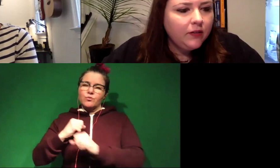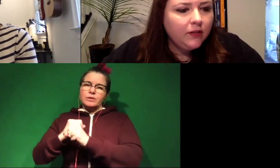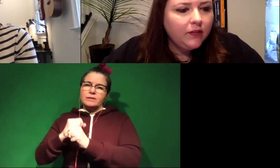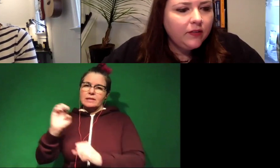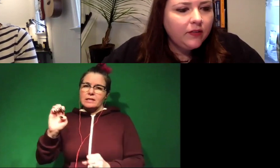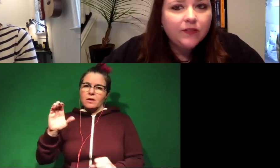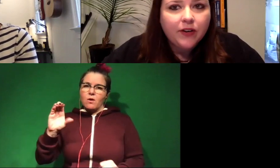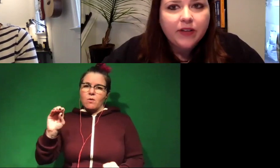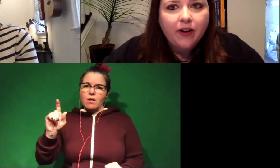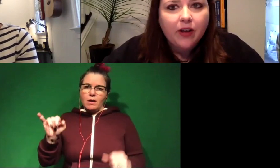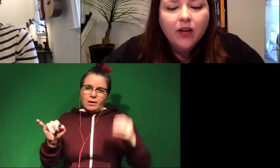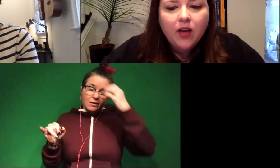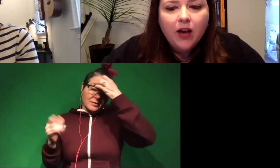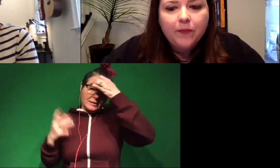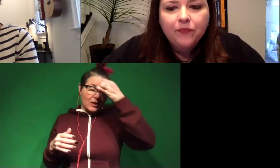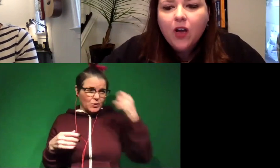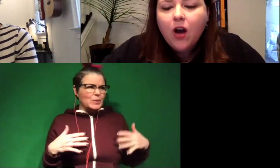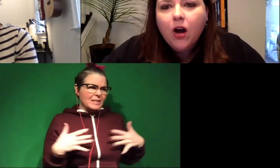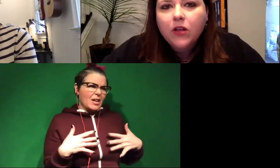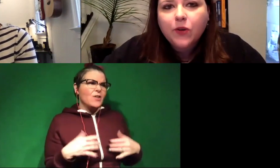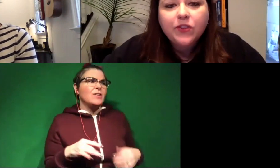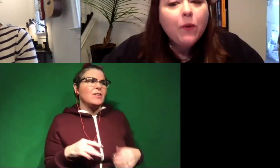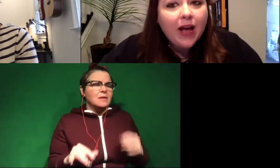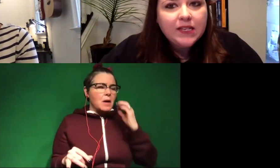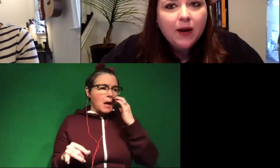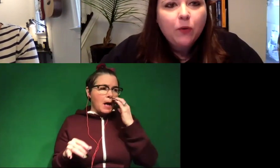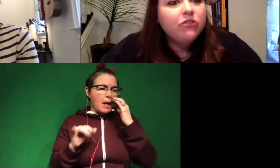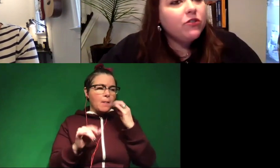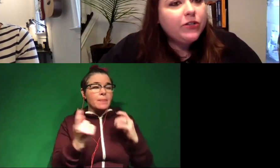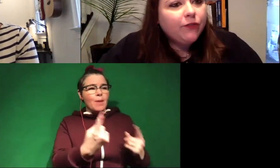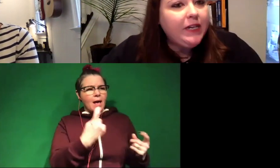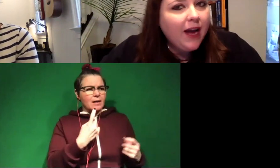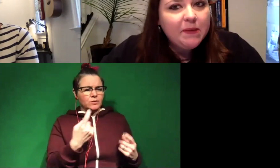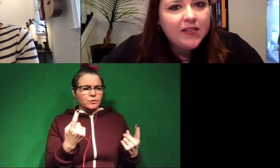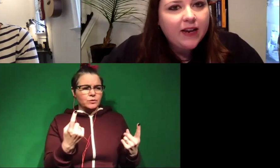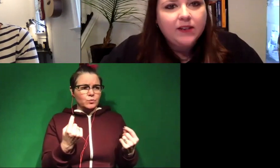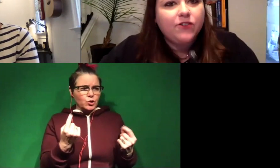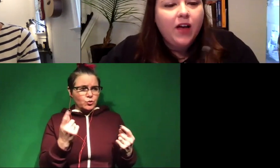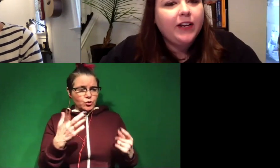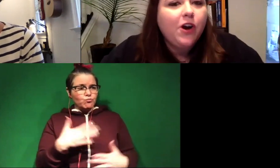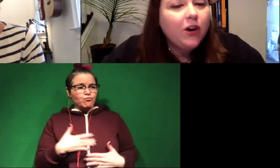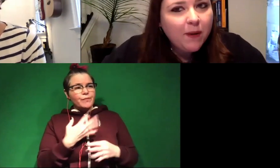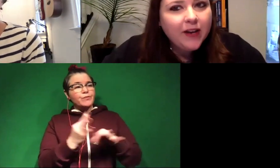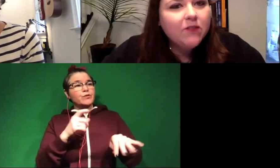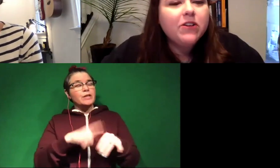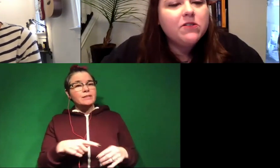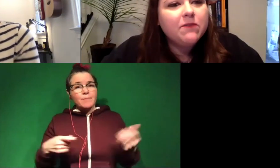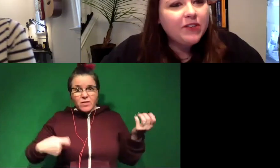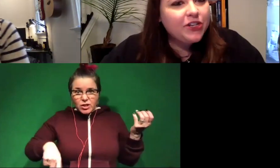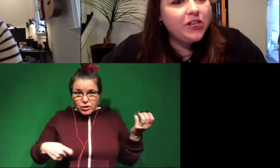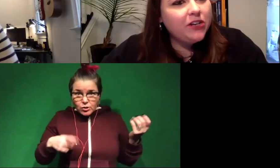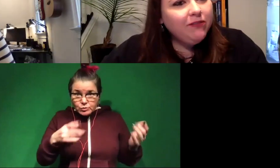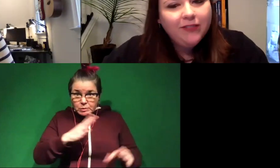bummer. That's very scary. Yeah. So someone asked about what you do in your free time as a scientist. There's a lot of guitars behind you. Are